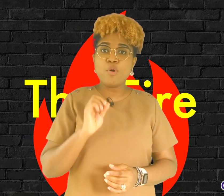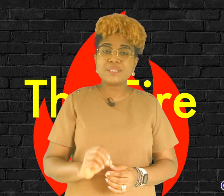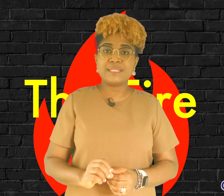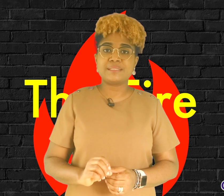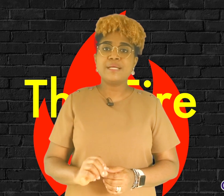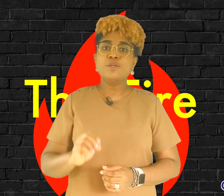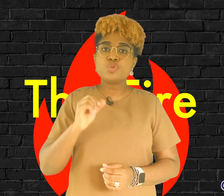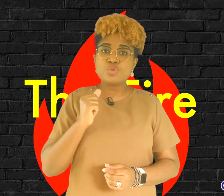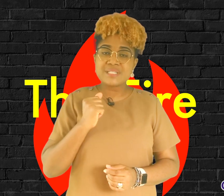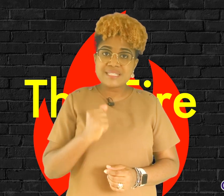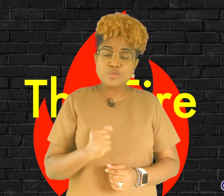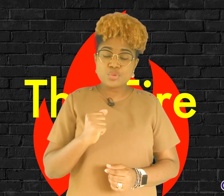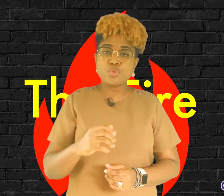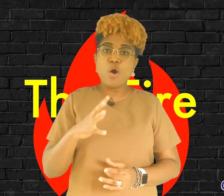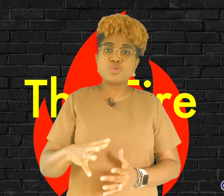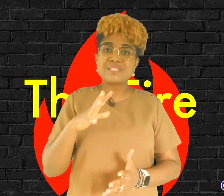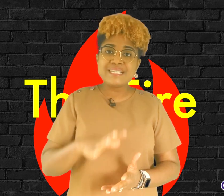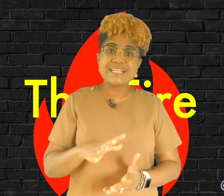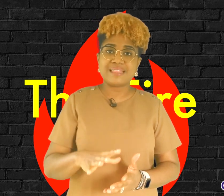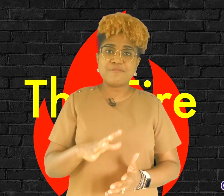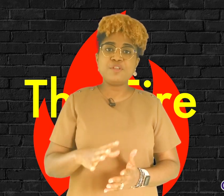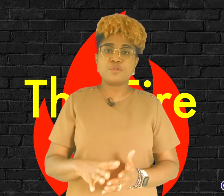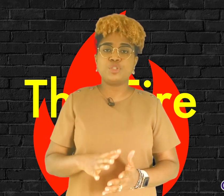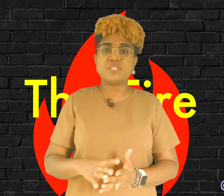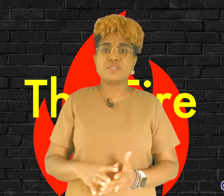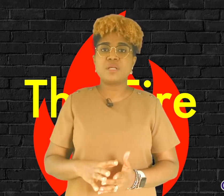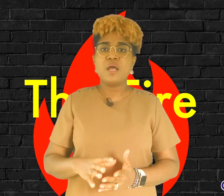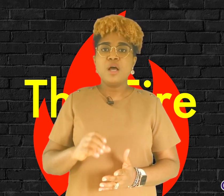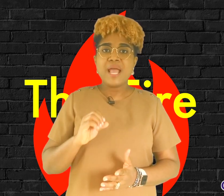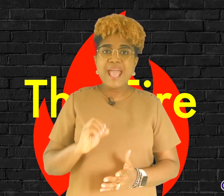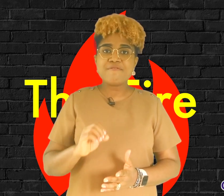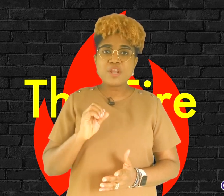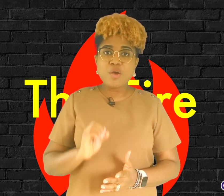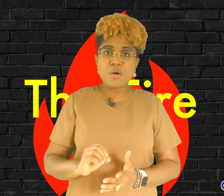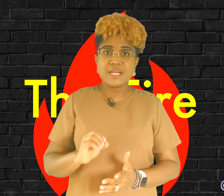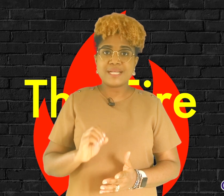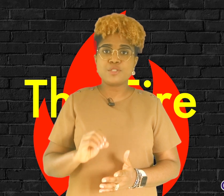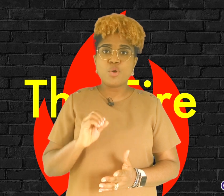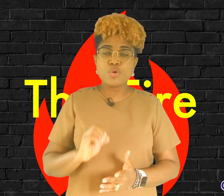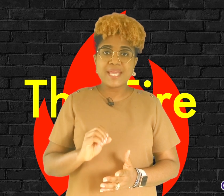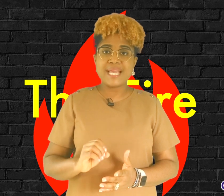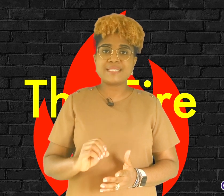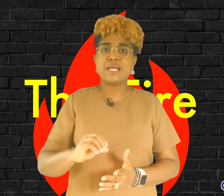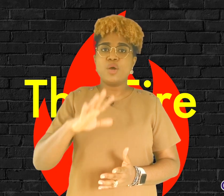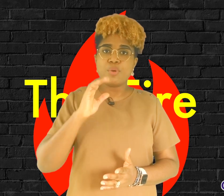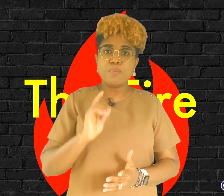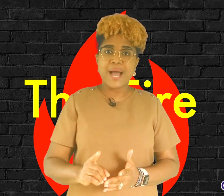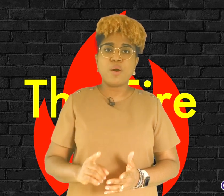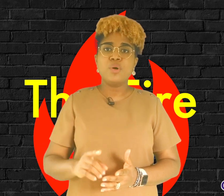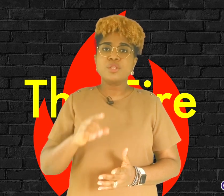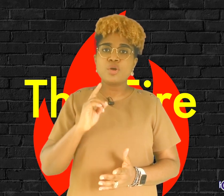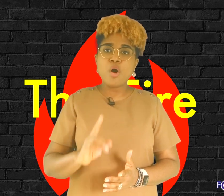it's important to also sit at the feet of Jesus. Every God that is on your case